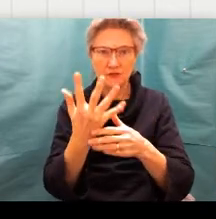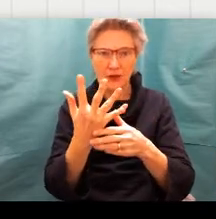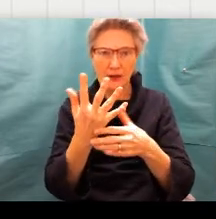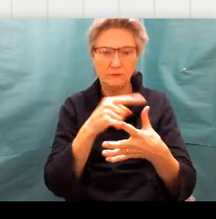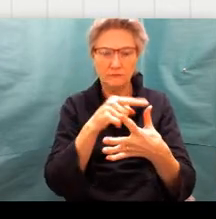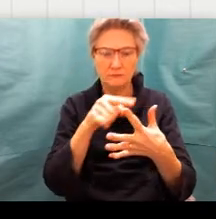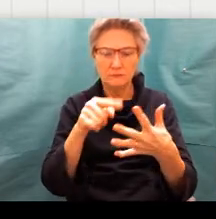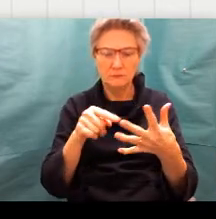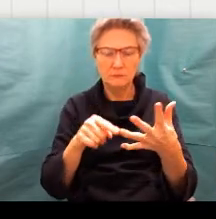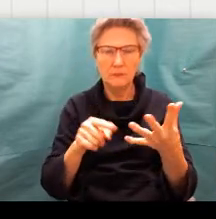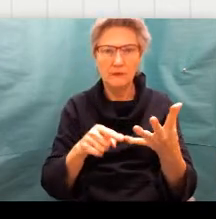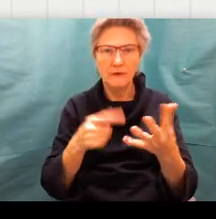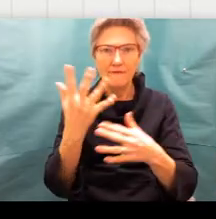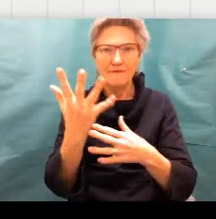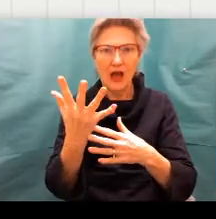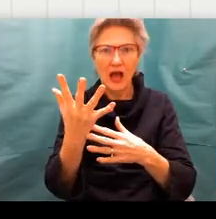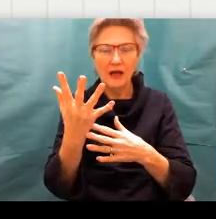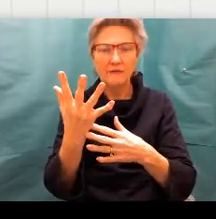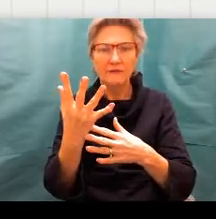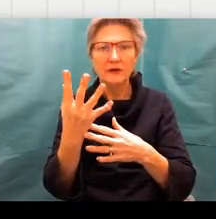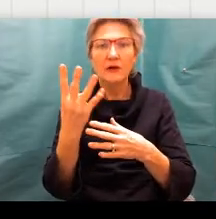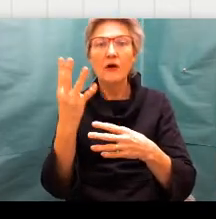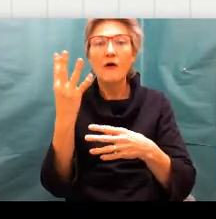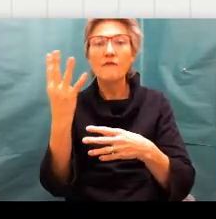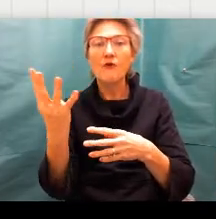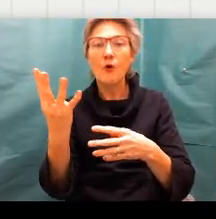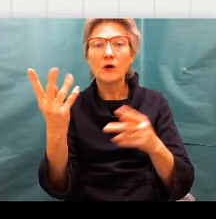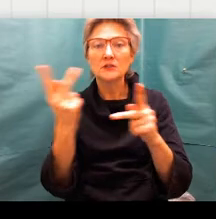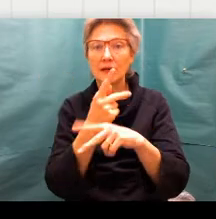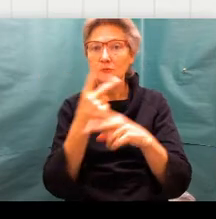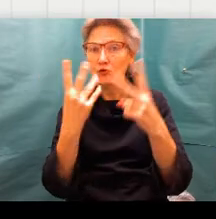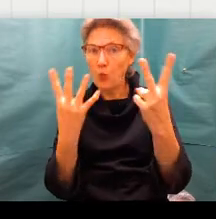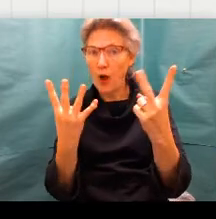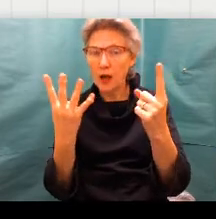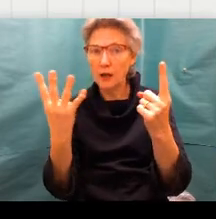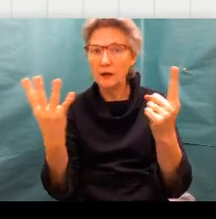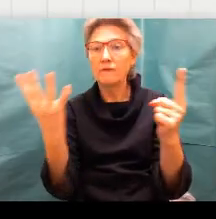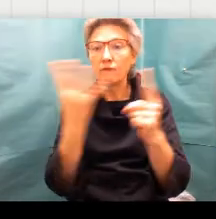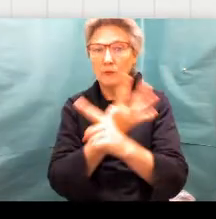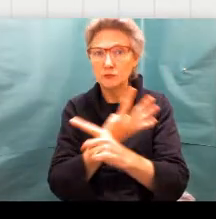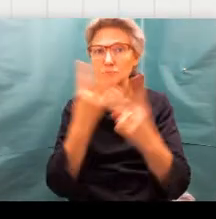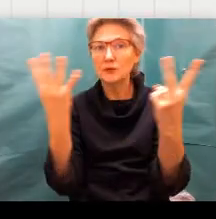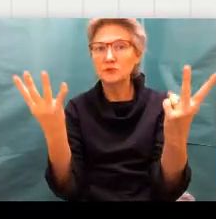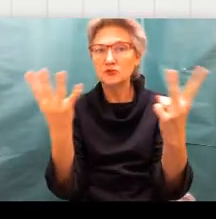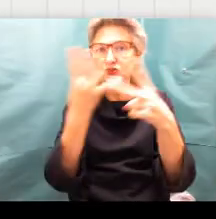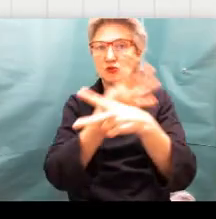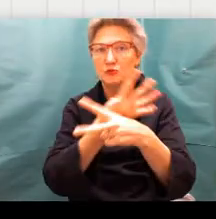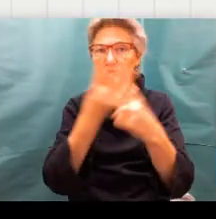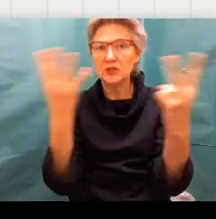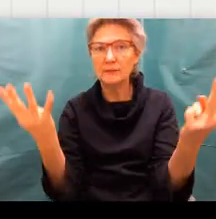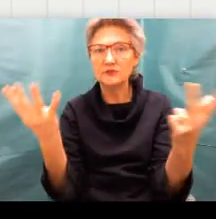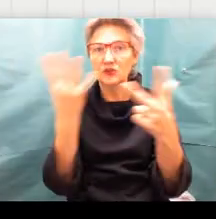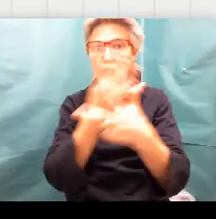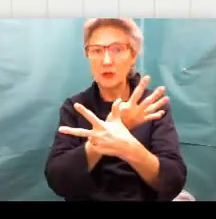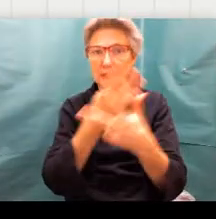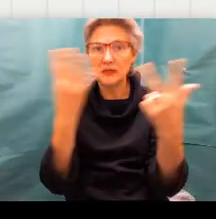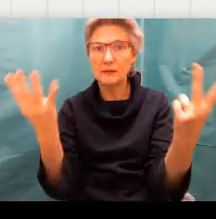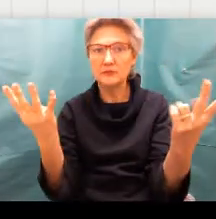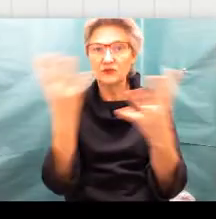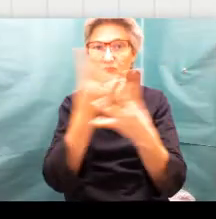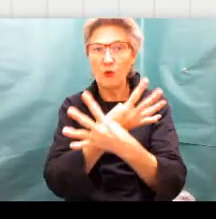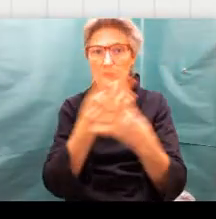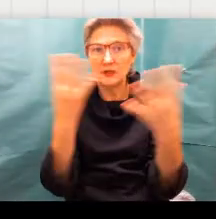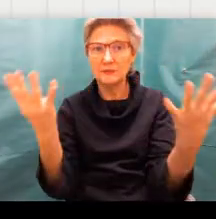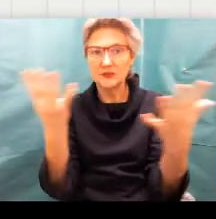multiples of 4, and we'd multiply each of those by 4. So we're going to take a look at how we can use a number line for this and how we can list them